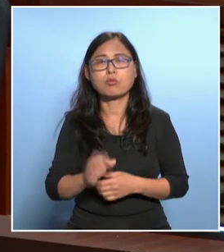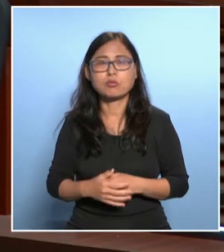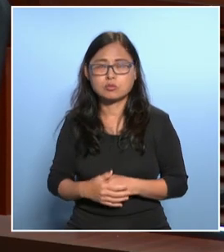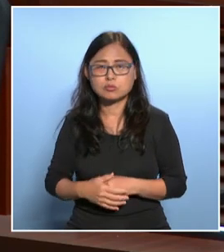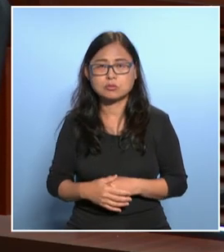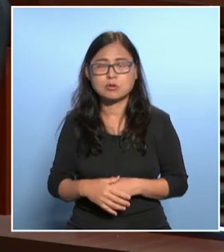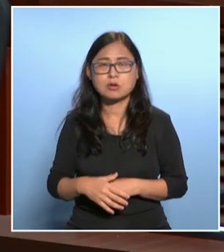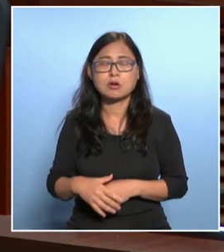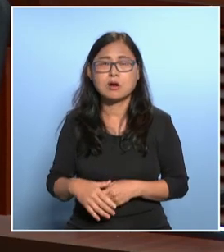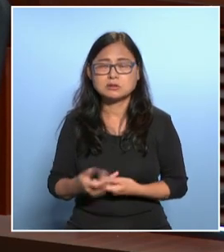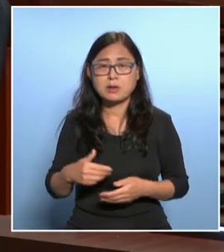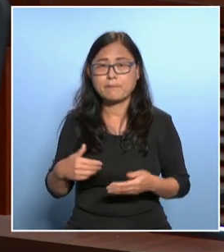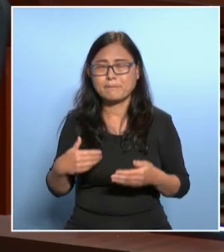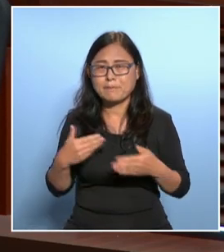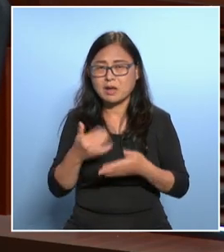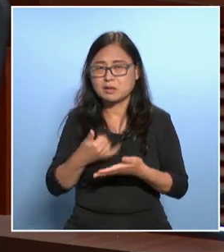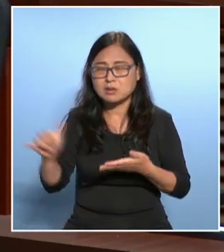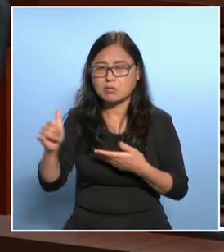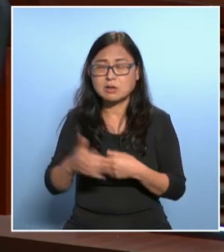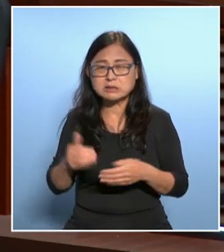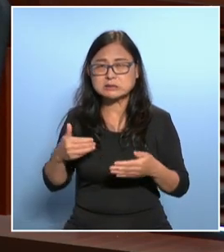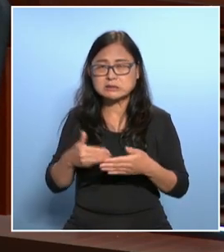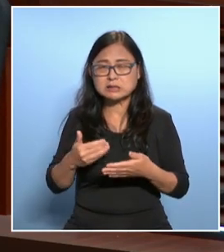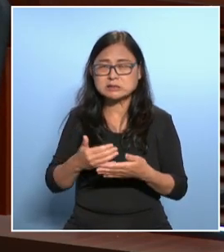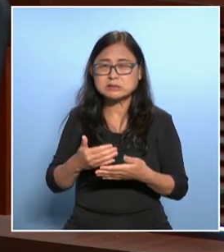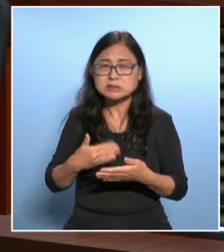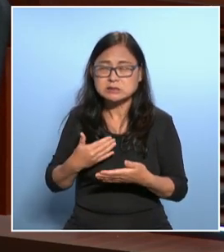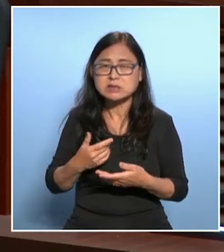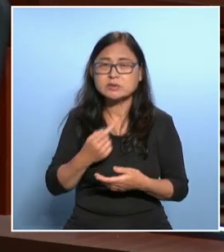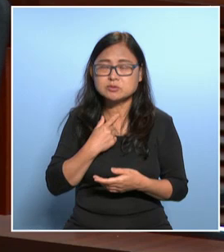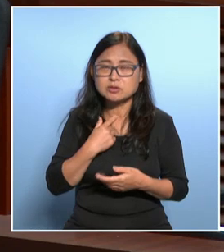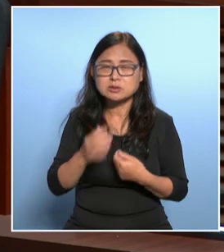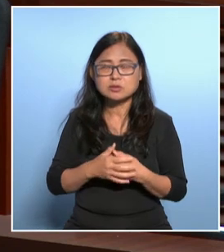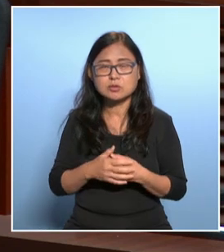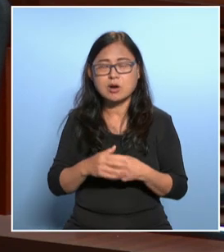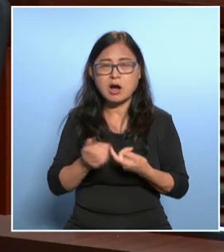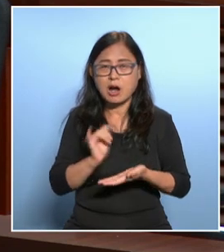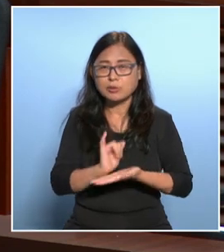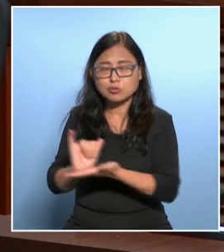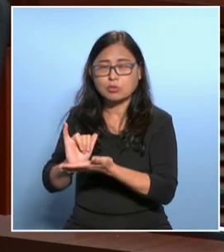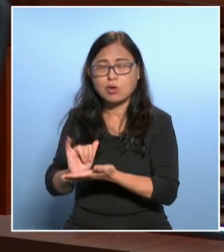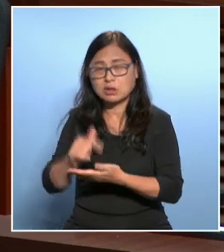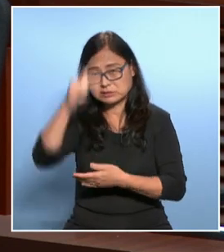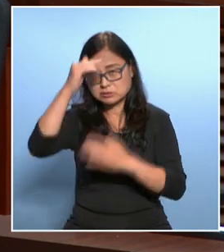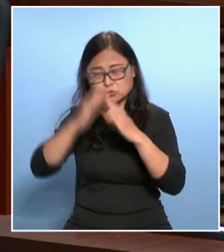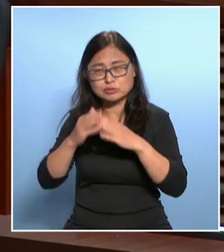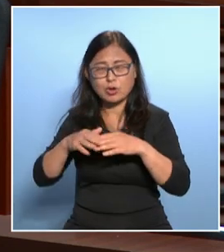doctors in public hospitals cannot provide on-site services.